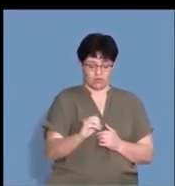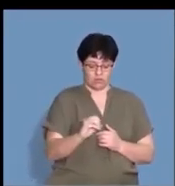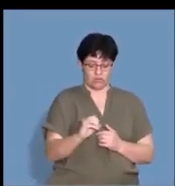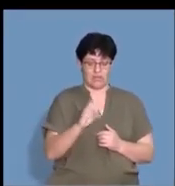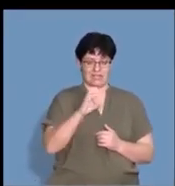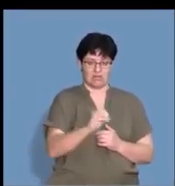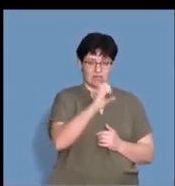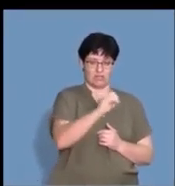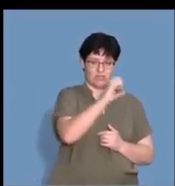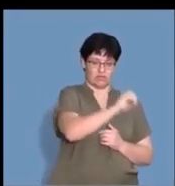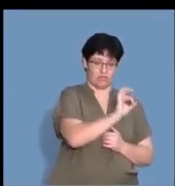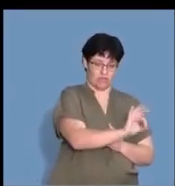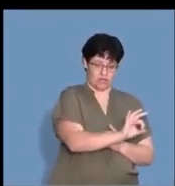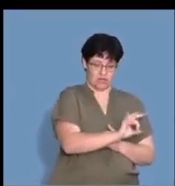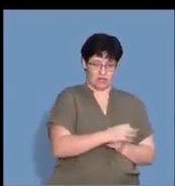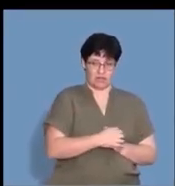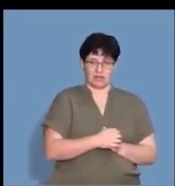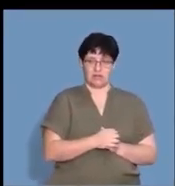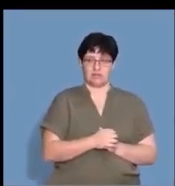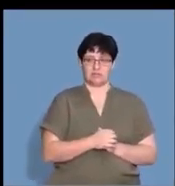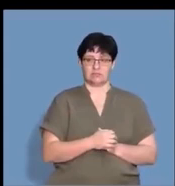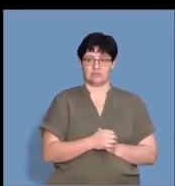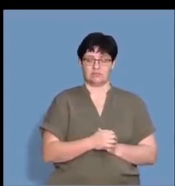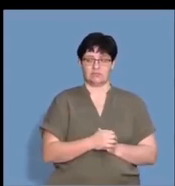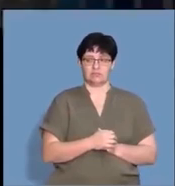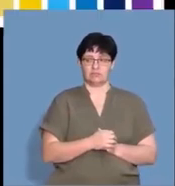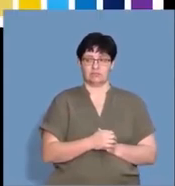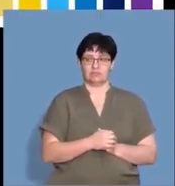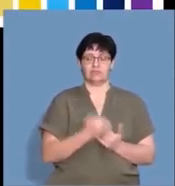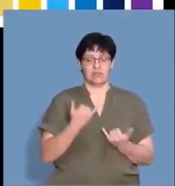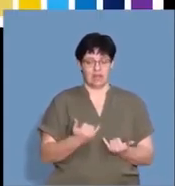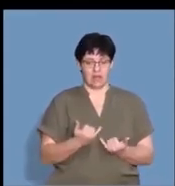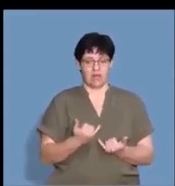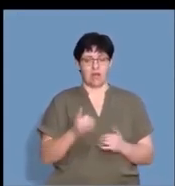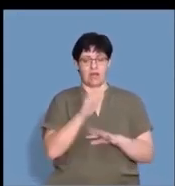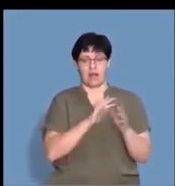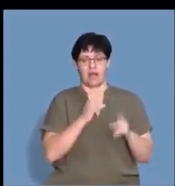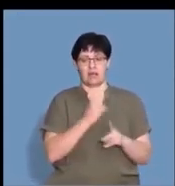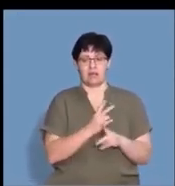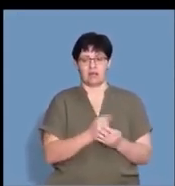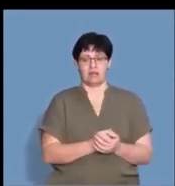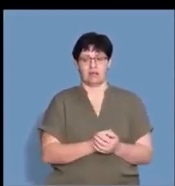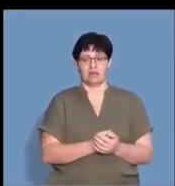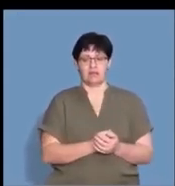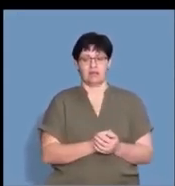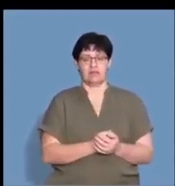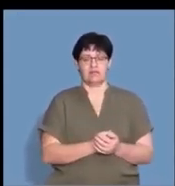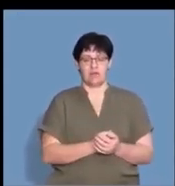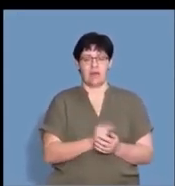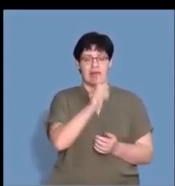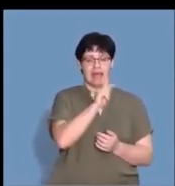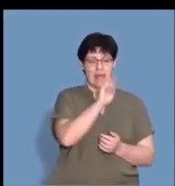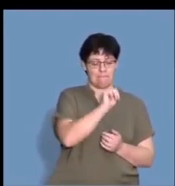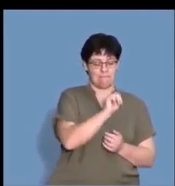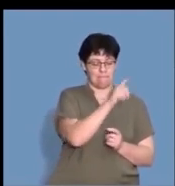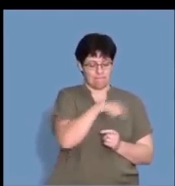then 3 zeros. Okay, and then I take a color, I'll take the same color, and I'm going from